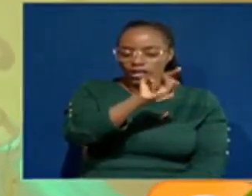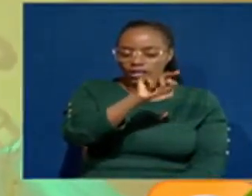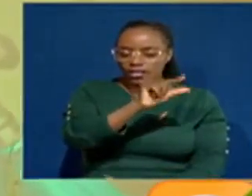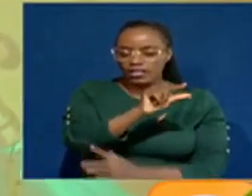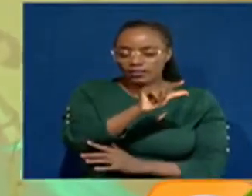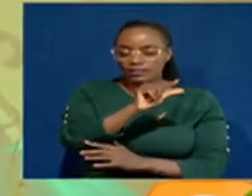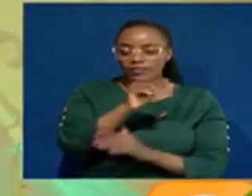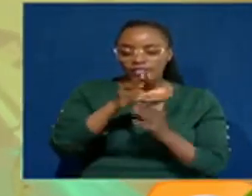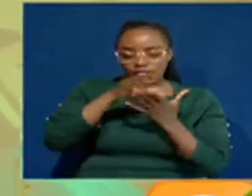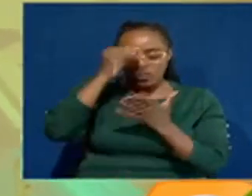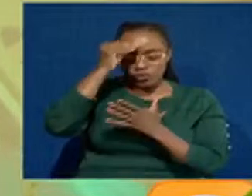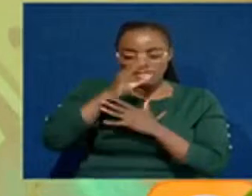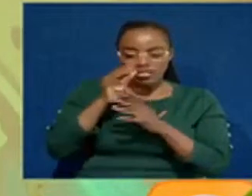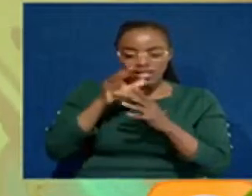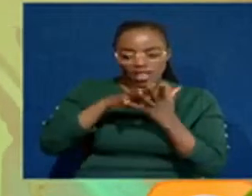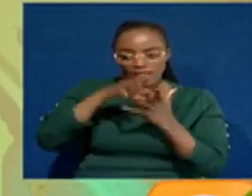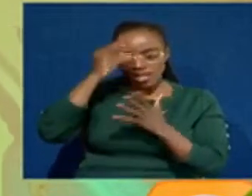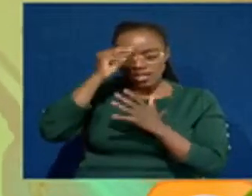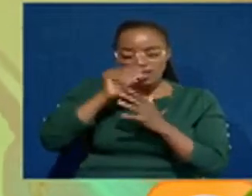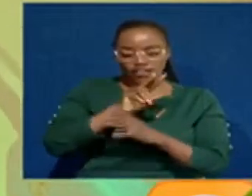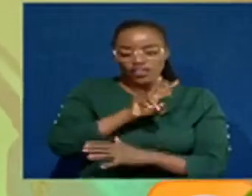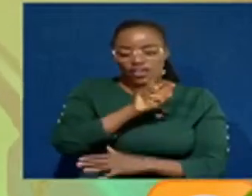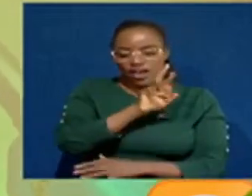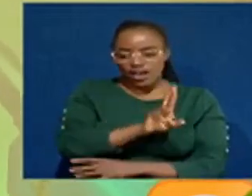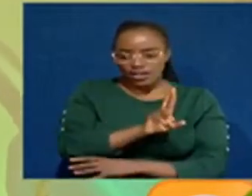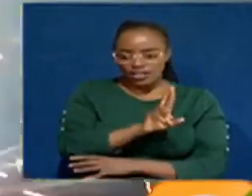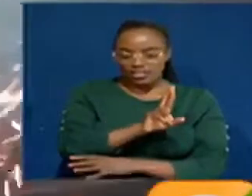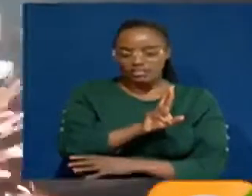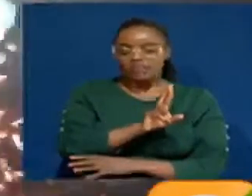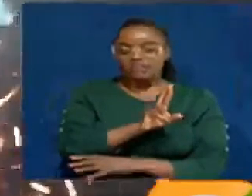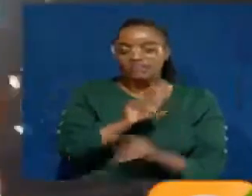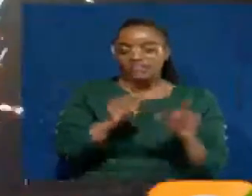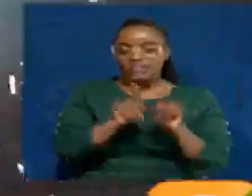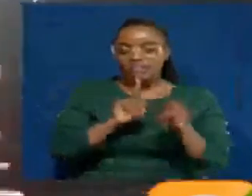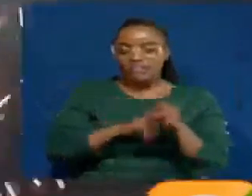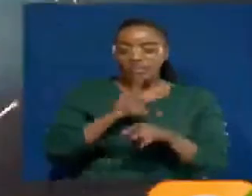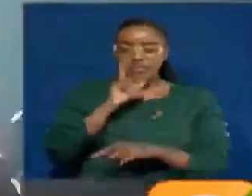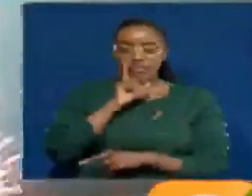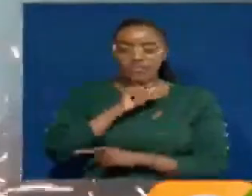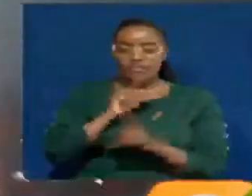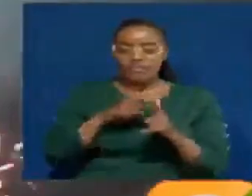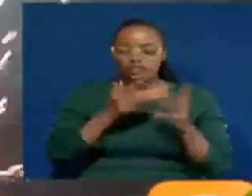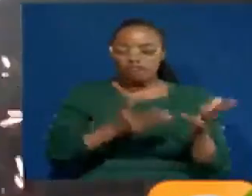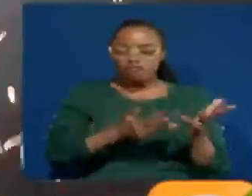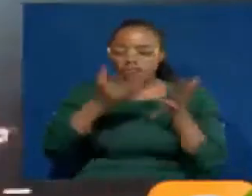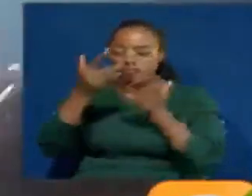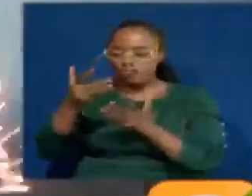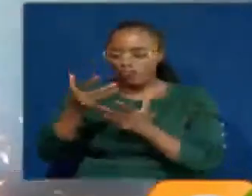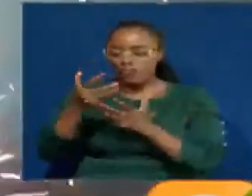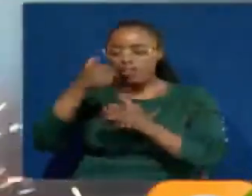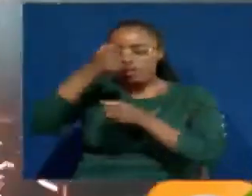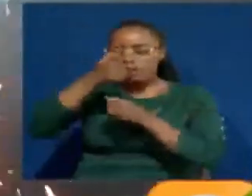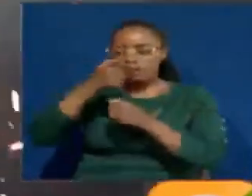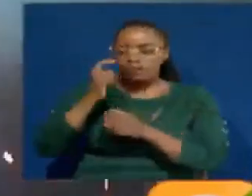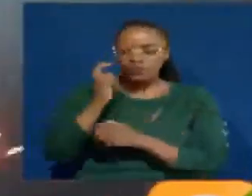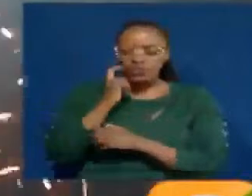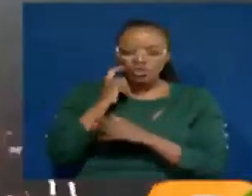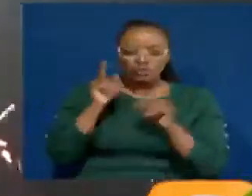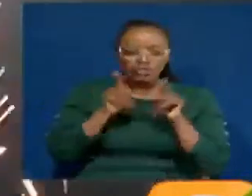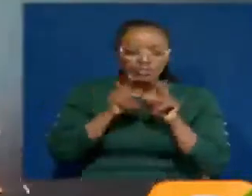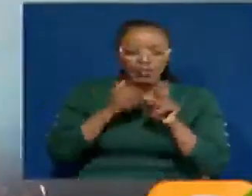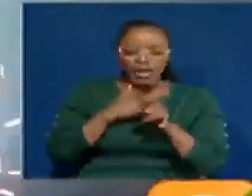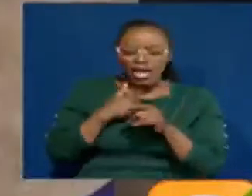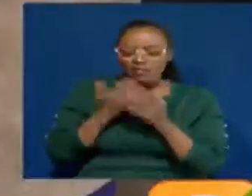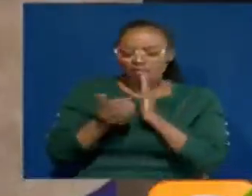learning welding skills incorporated in VR headsets. When they are done, they are taken to the actual workshop where they practically hone